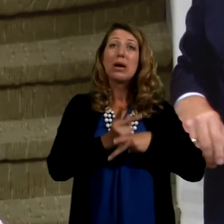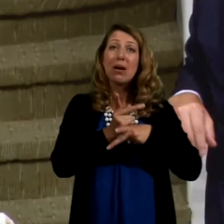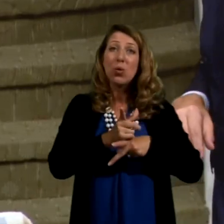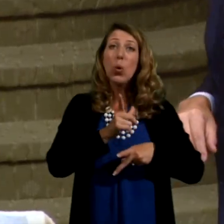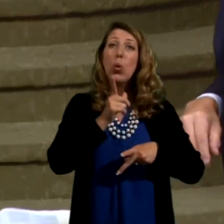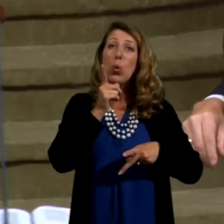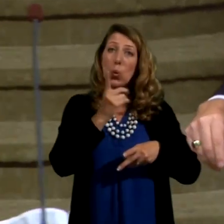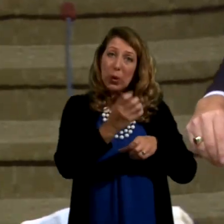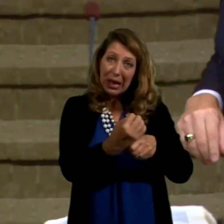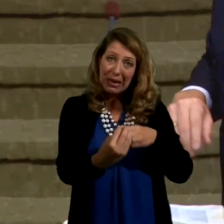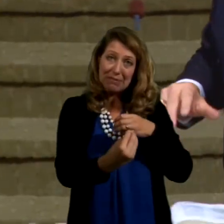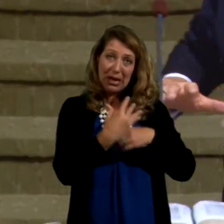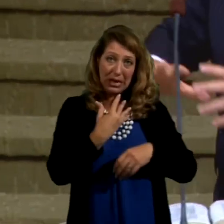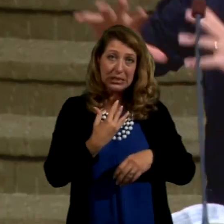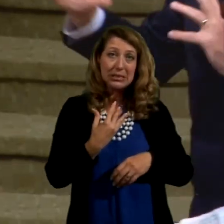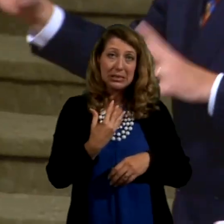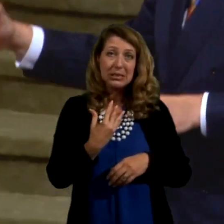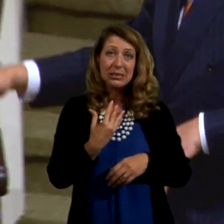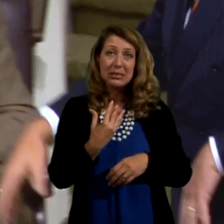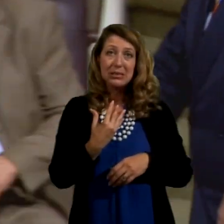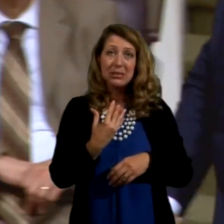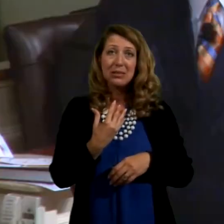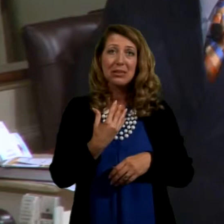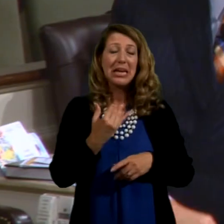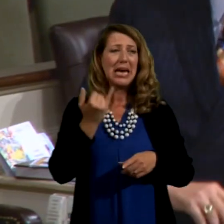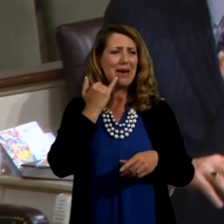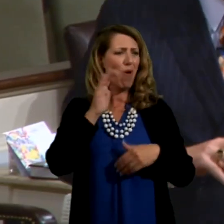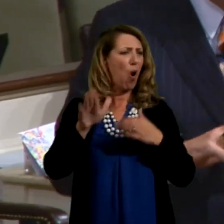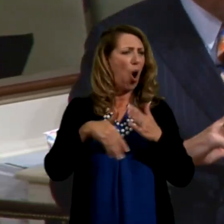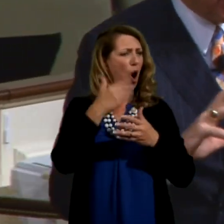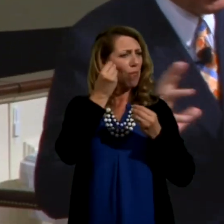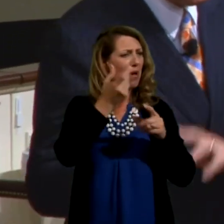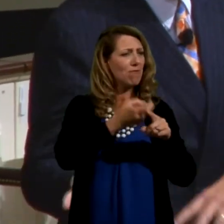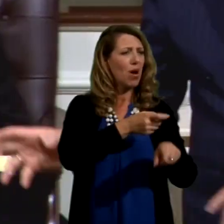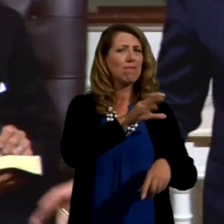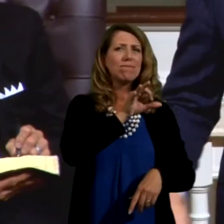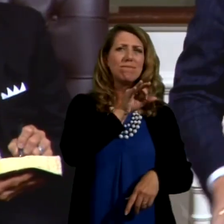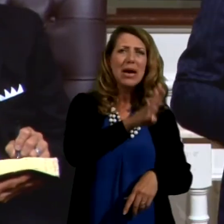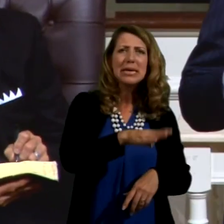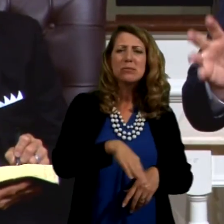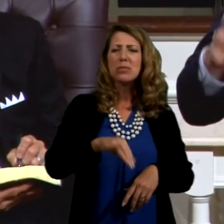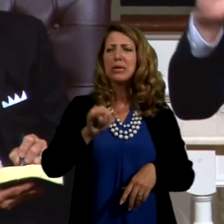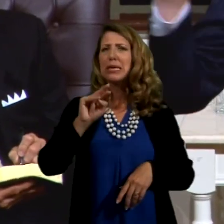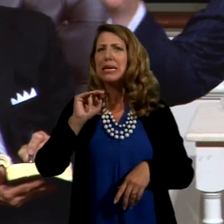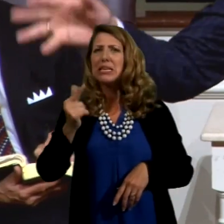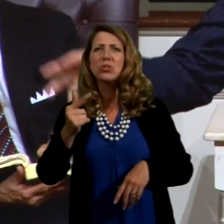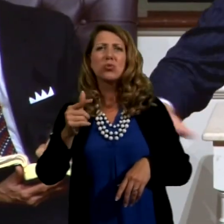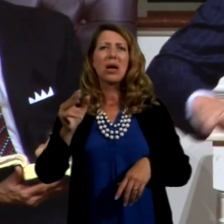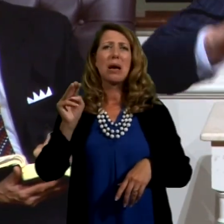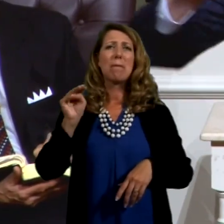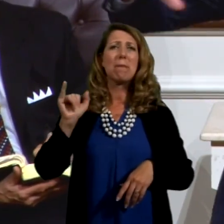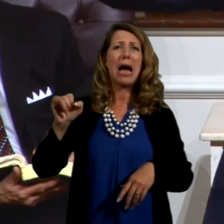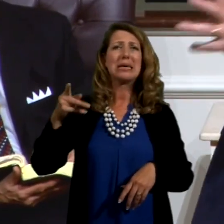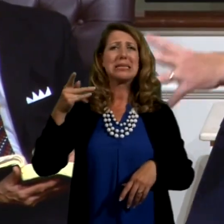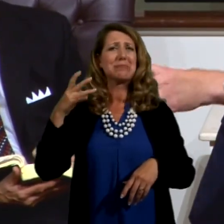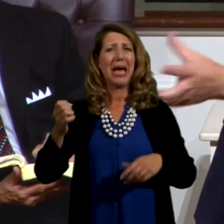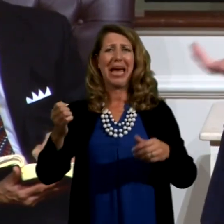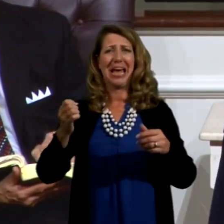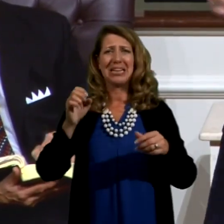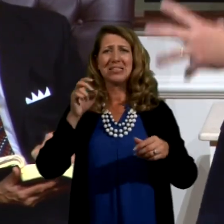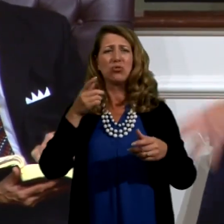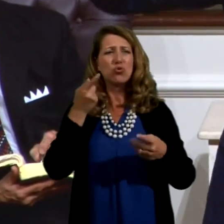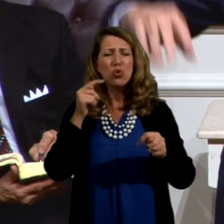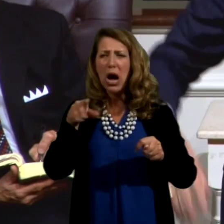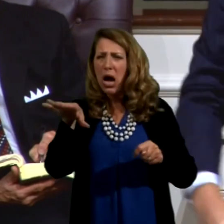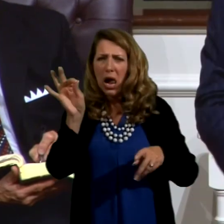to. You get all your information from Facebook and from Instagram and MySpace and In Your Face and every place that you want to